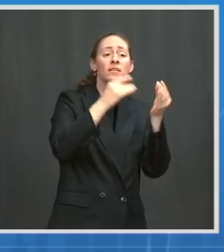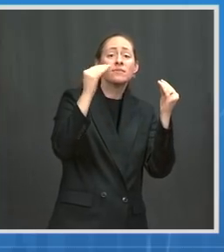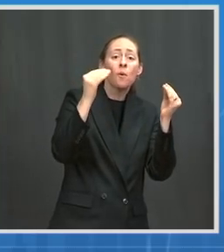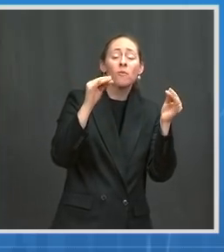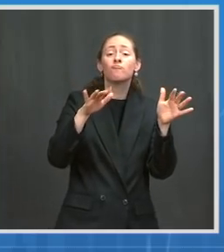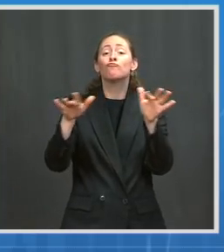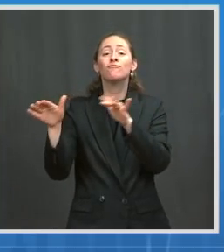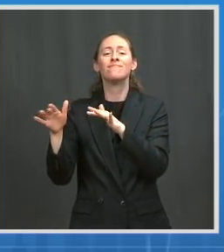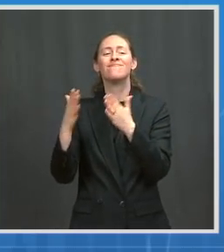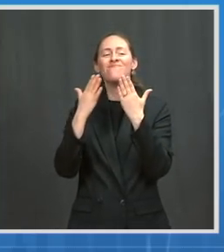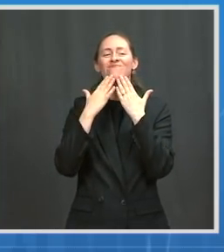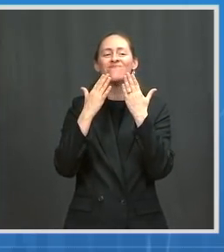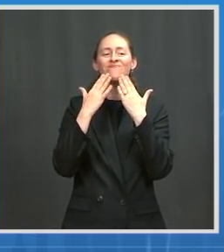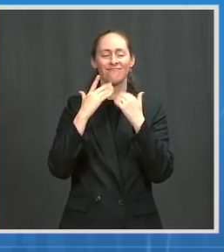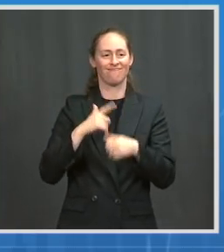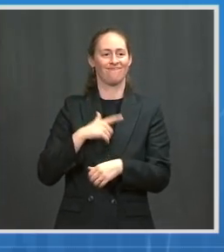Murthy.